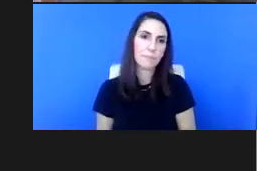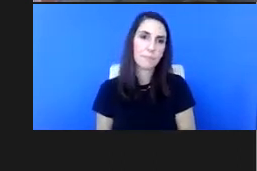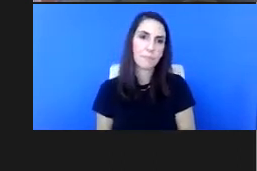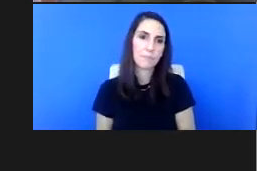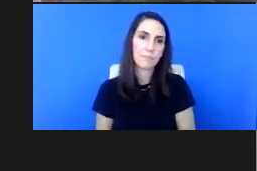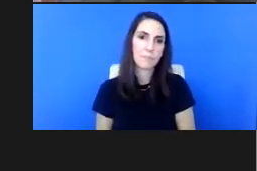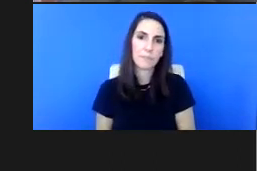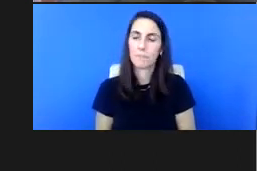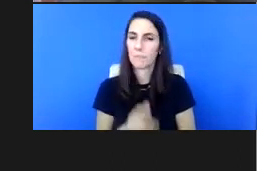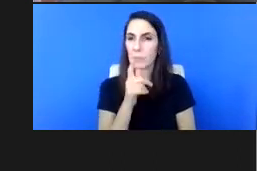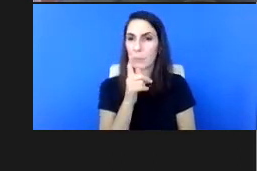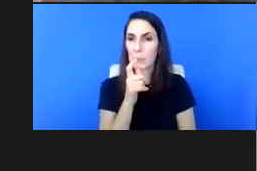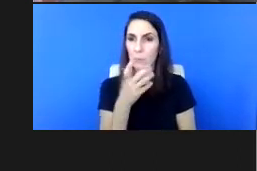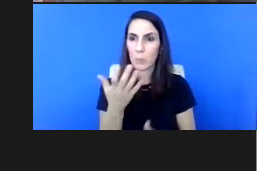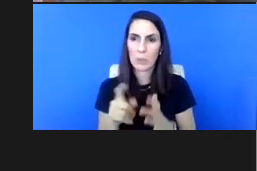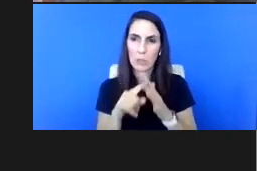So who would like to start?